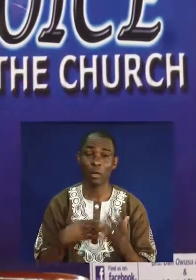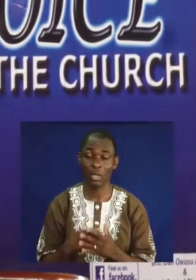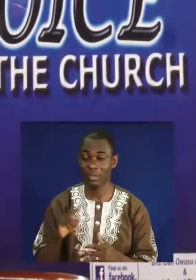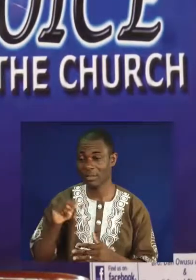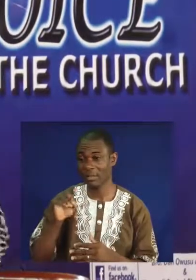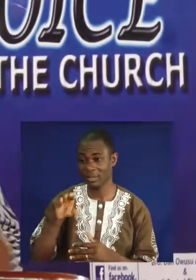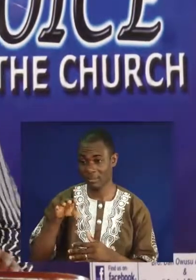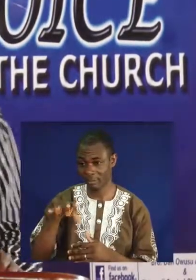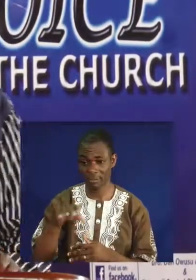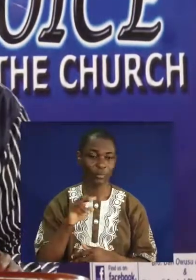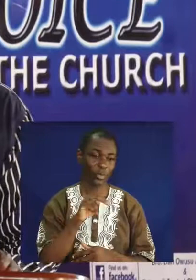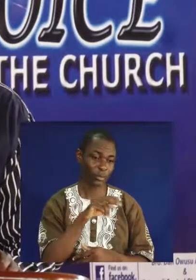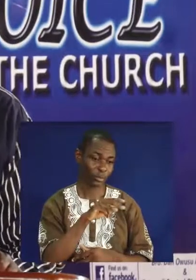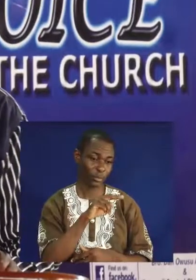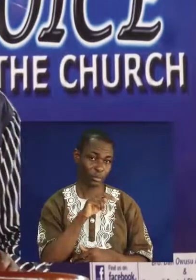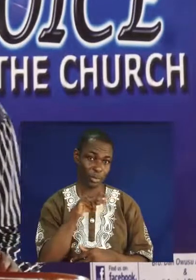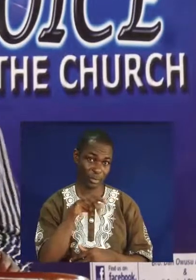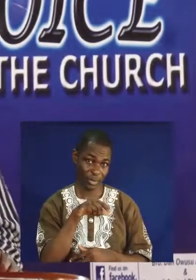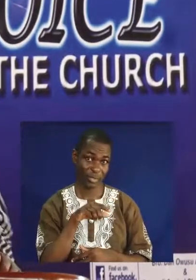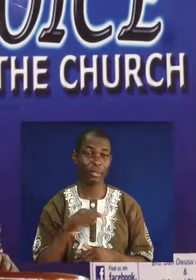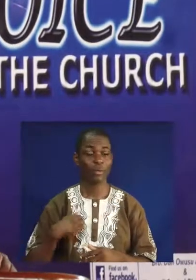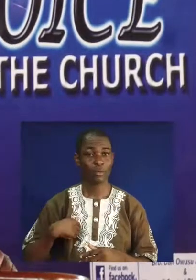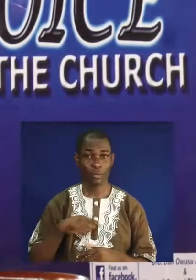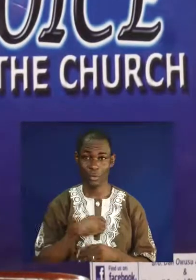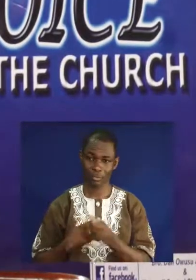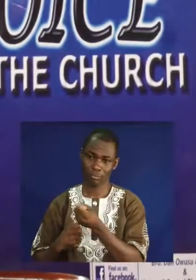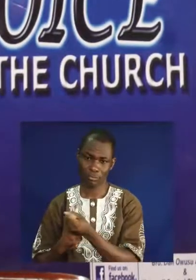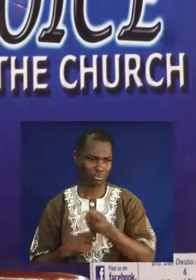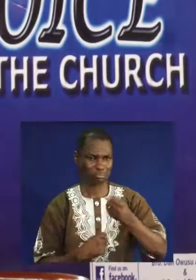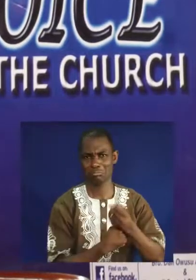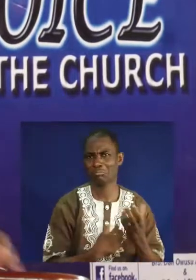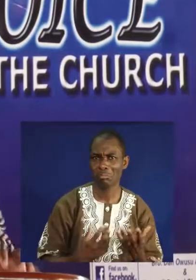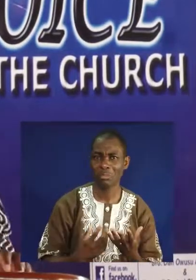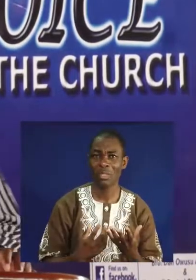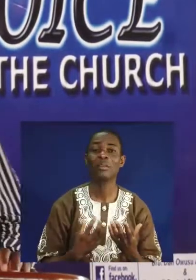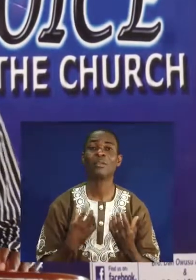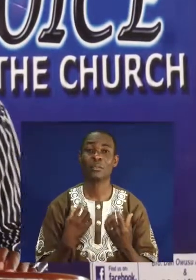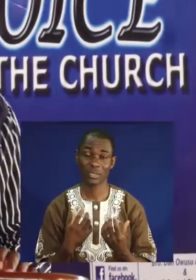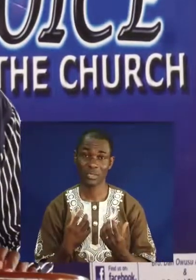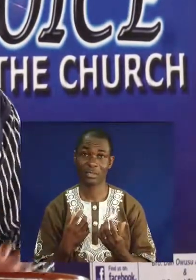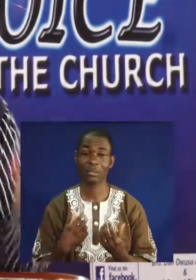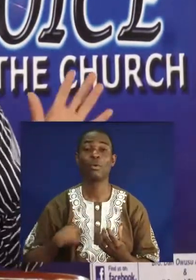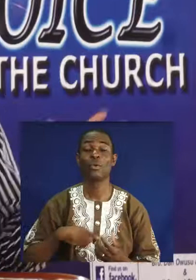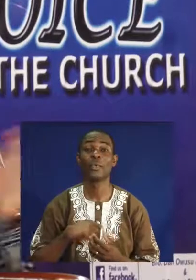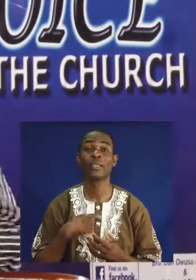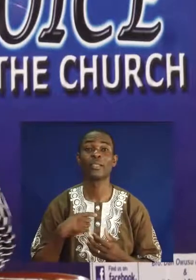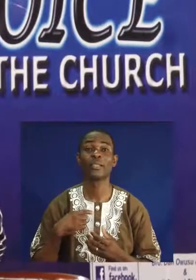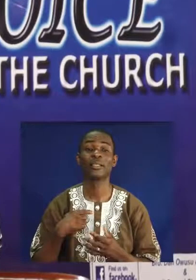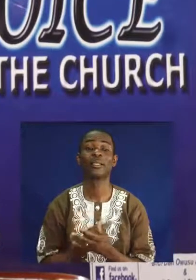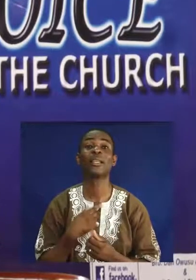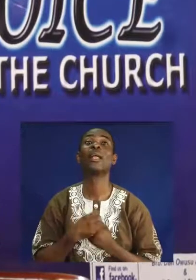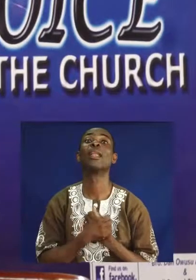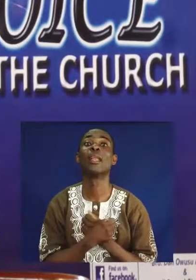MPP NDC MPP no yɛyɛ ankasa no a yɛka ankasa no nti sɛ yɛhwɛ mu a yɛwɔ ɔdɔ ɛde ma yɛ man